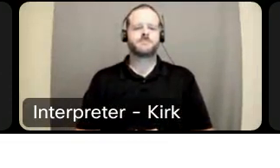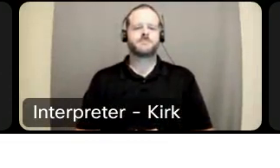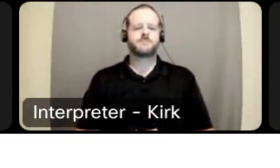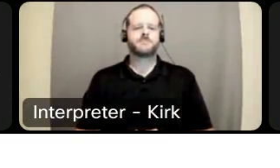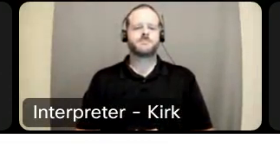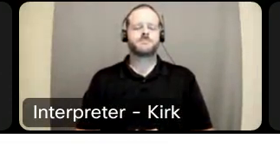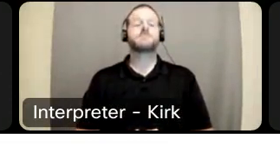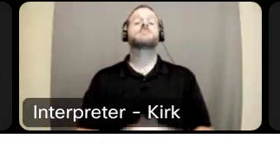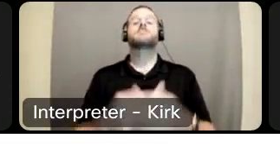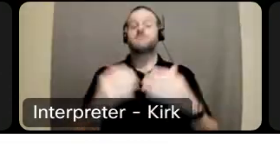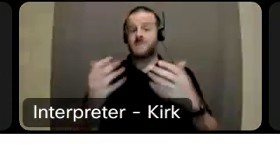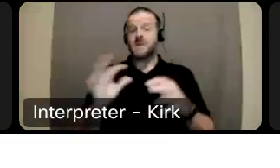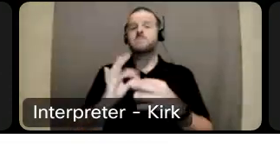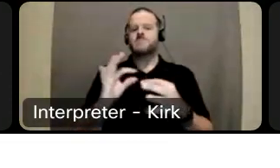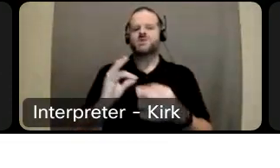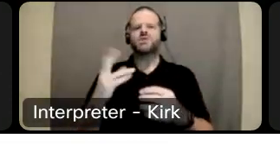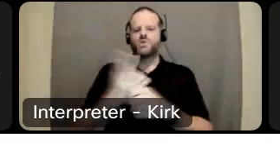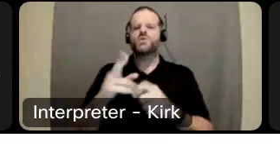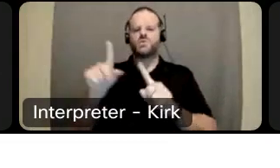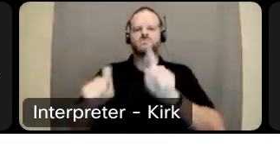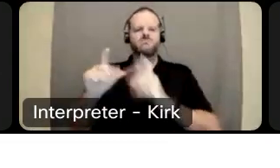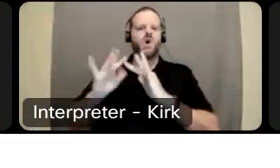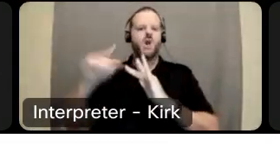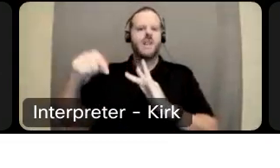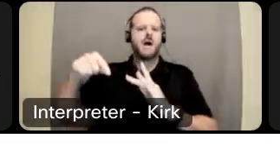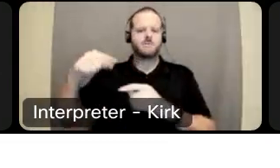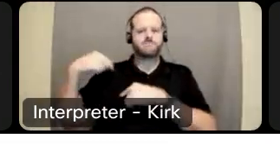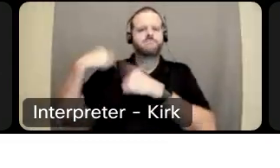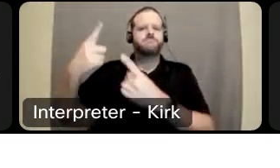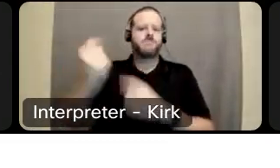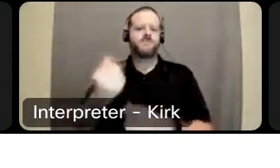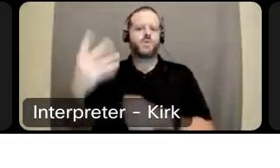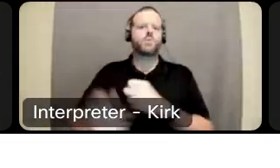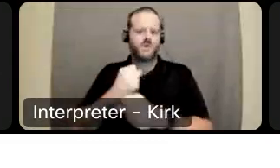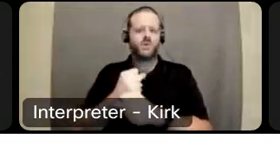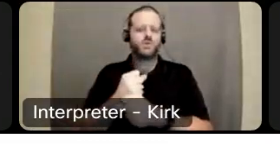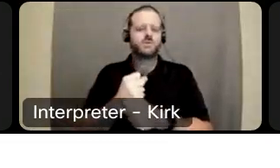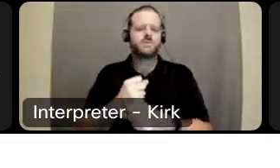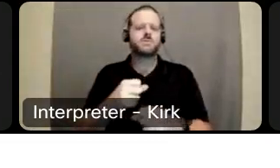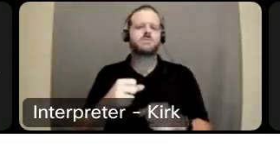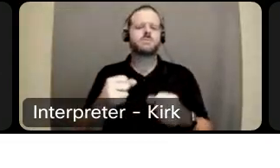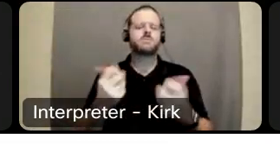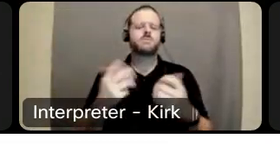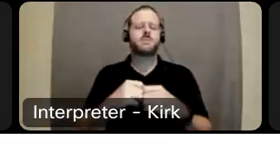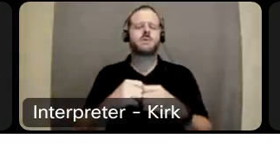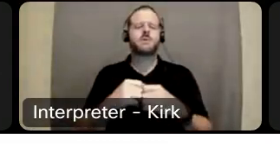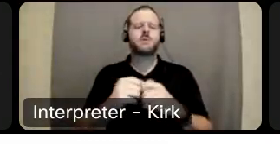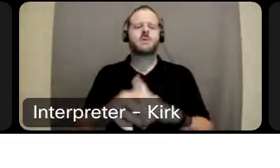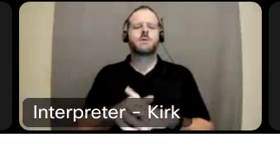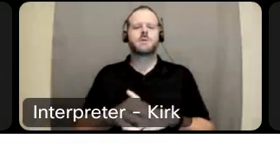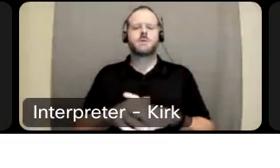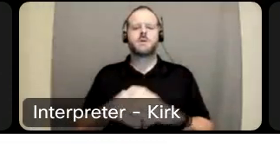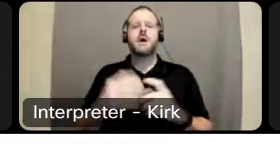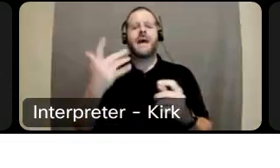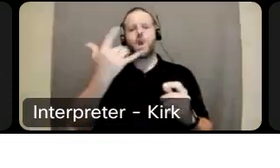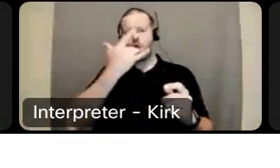As I mentioned, we've used this online survey format for a number of years now. So it really looks like an online survey